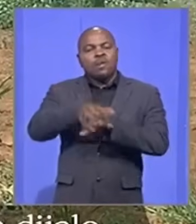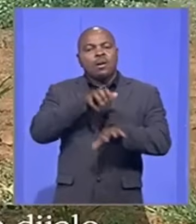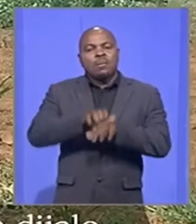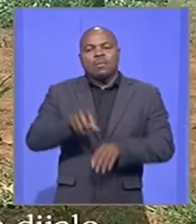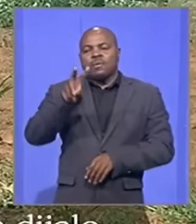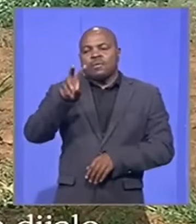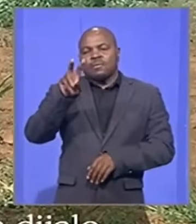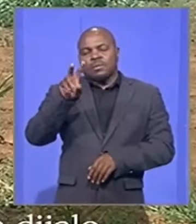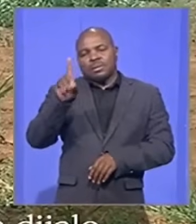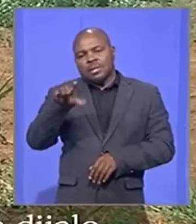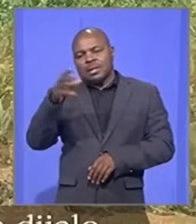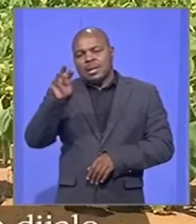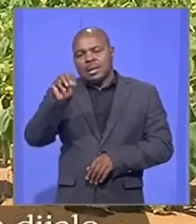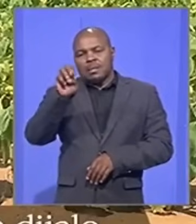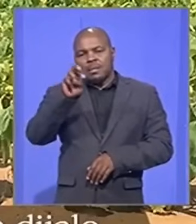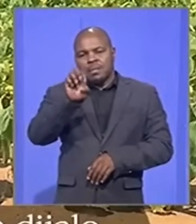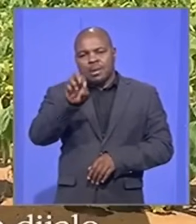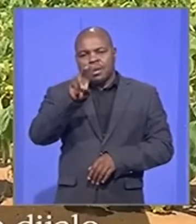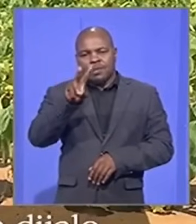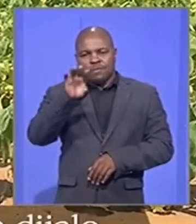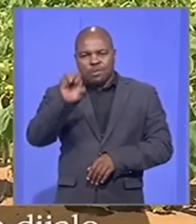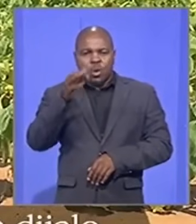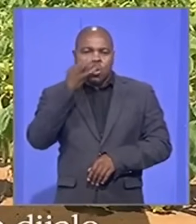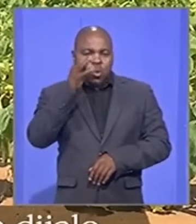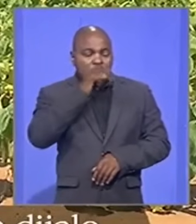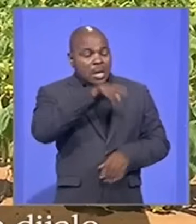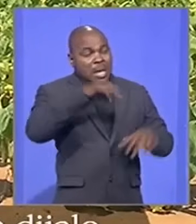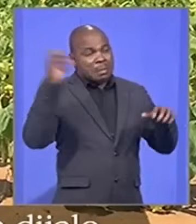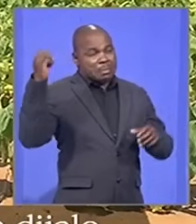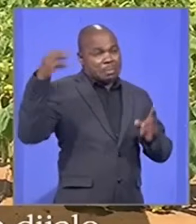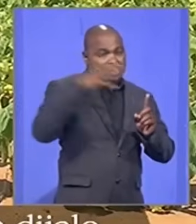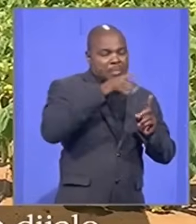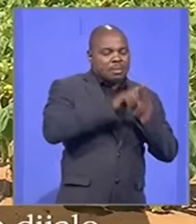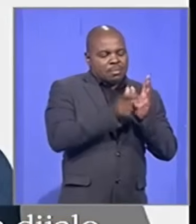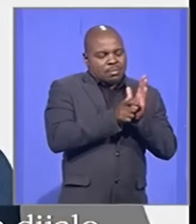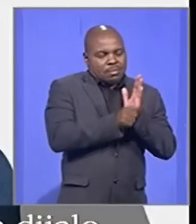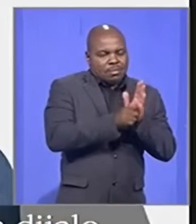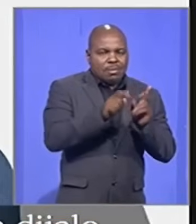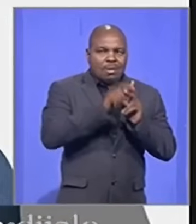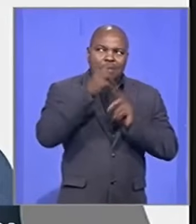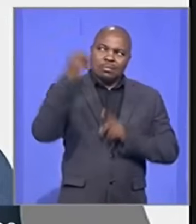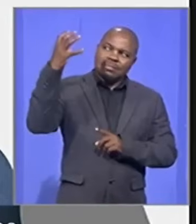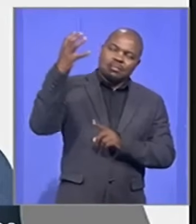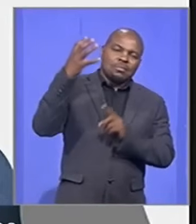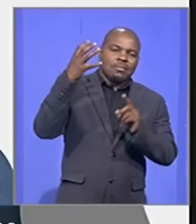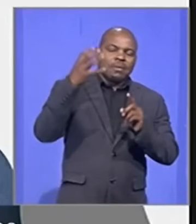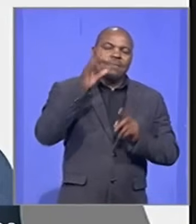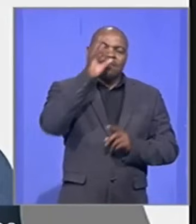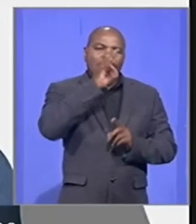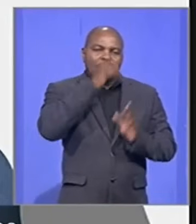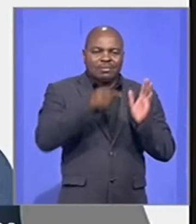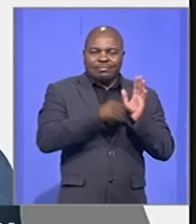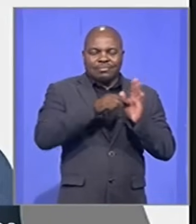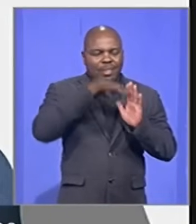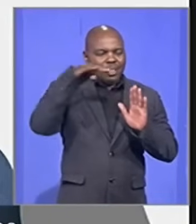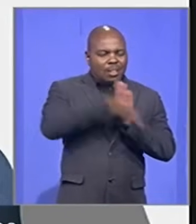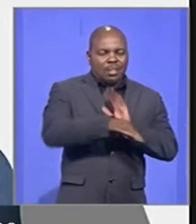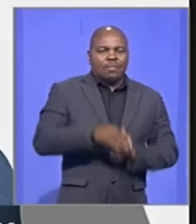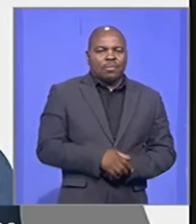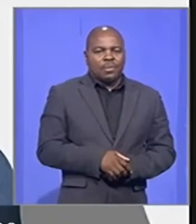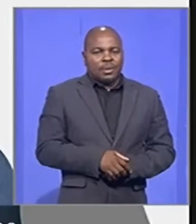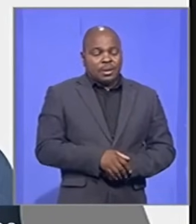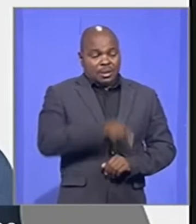mogote wa ga jaana o fokoditse seelo sa thobo ya mmidi dinawa le sonoblomo. The latest harvest